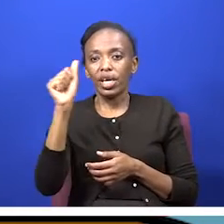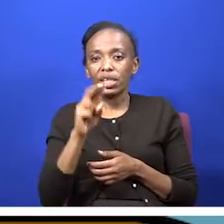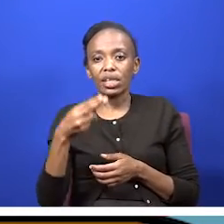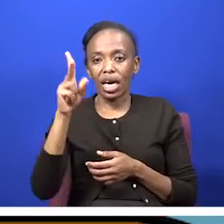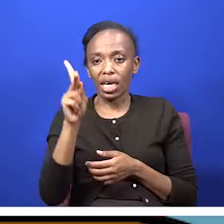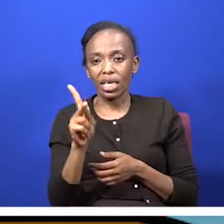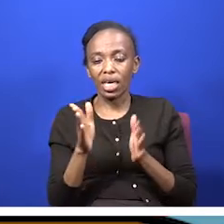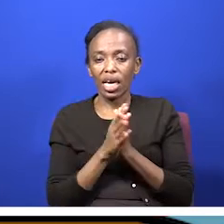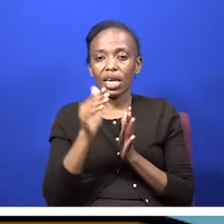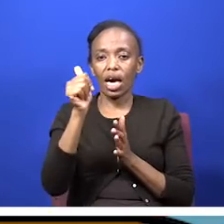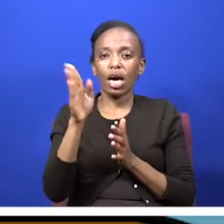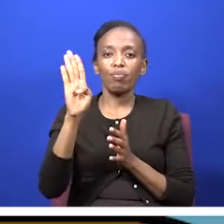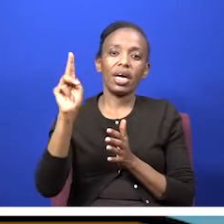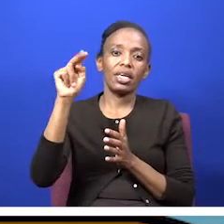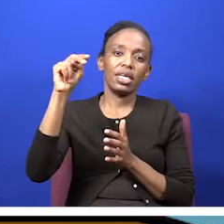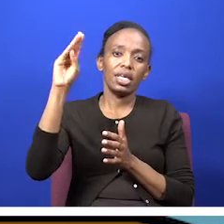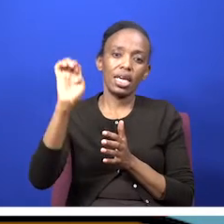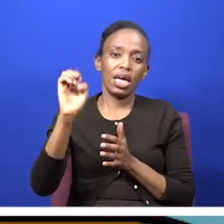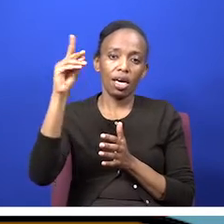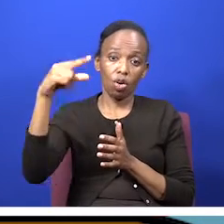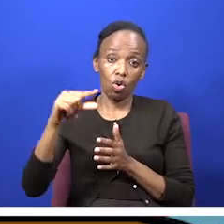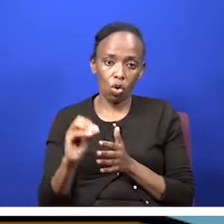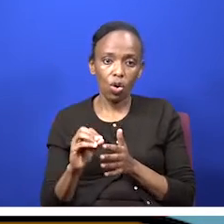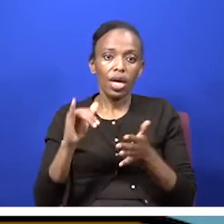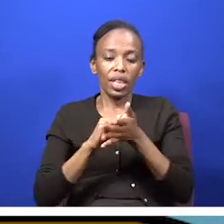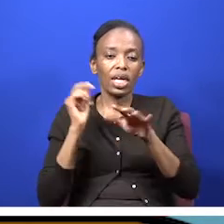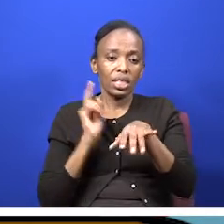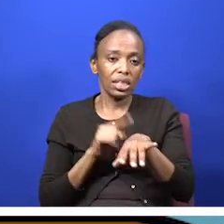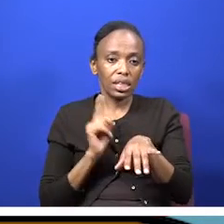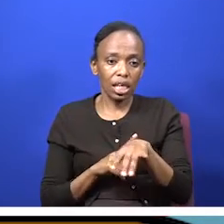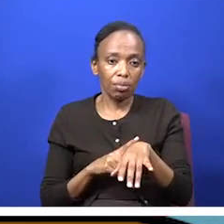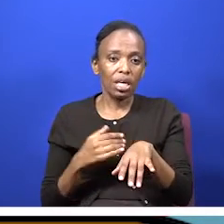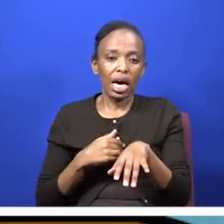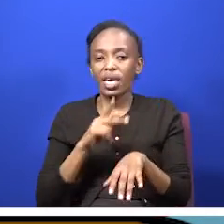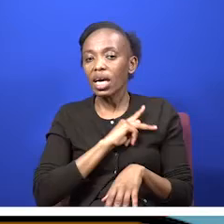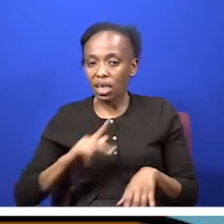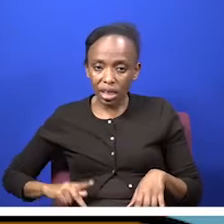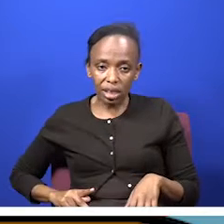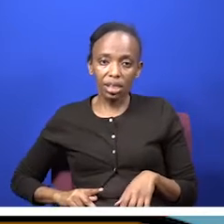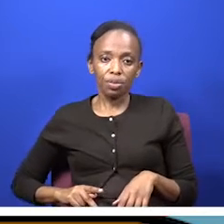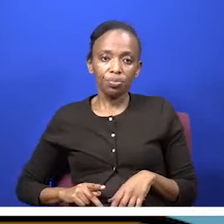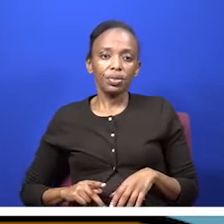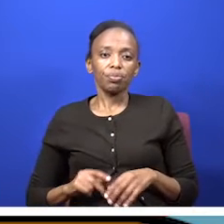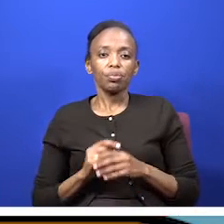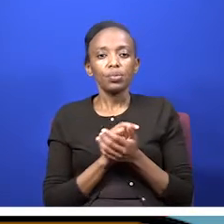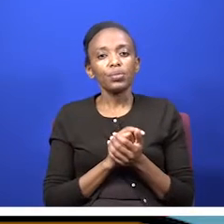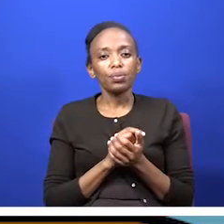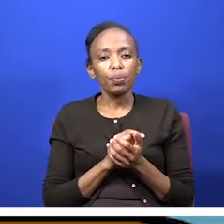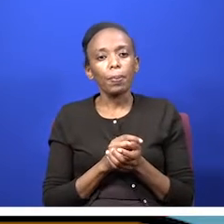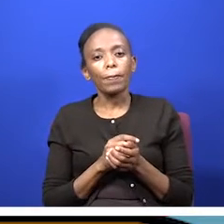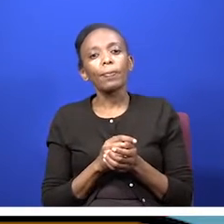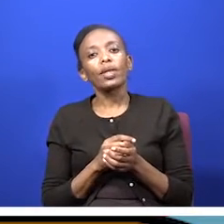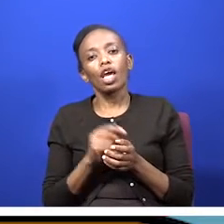Meshach, yes, and Abednego. Yes, and during that time, there was a king, and he was